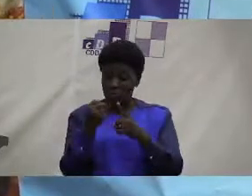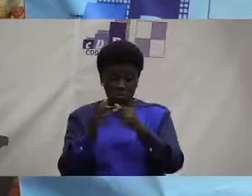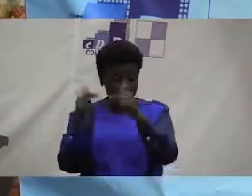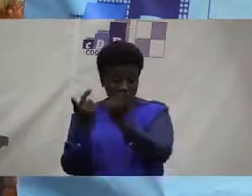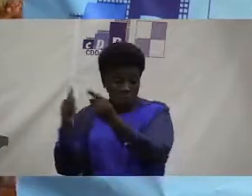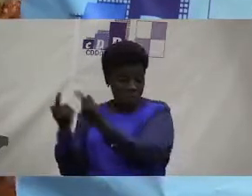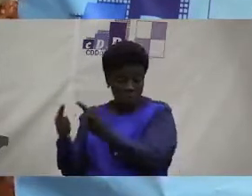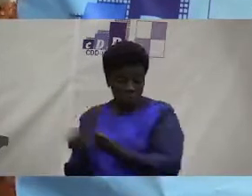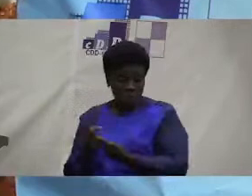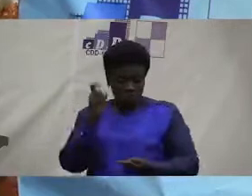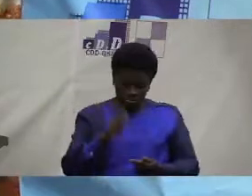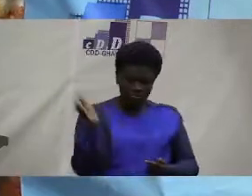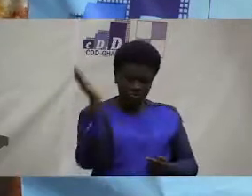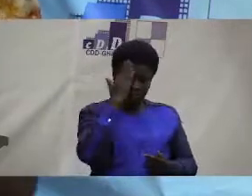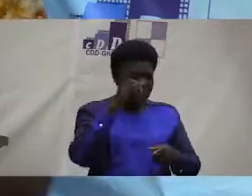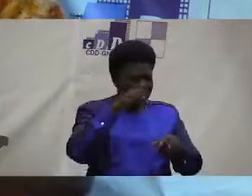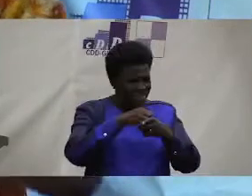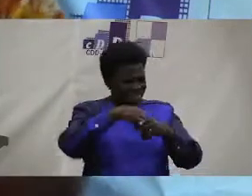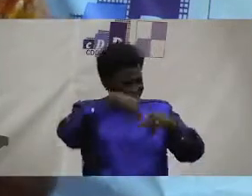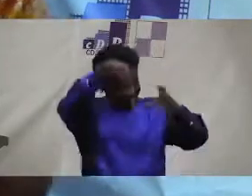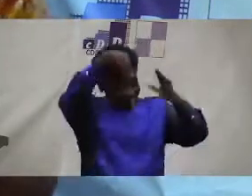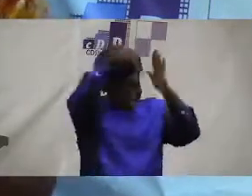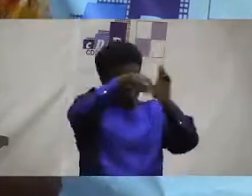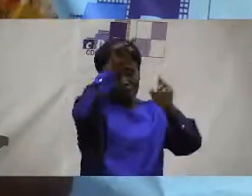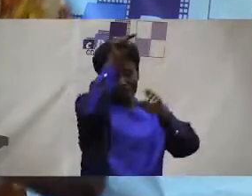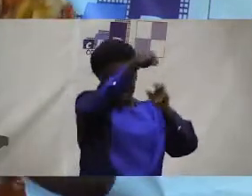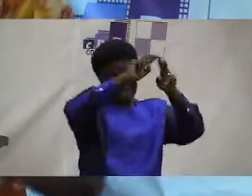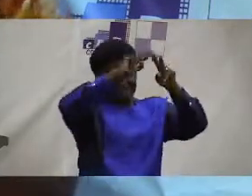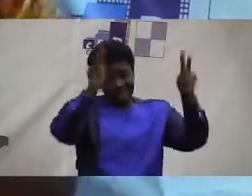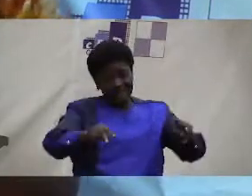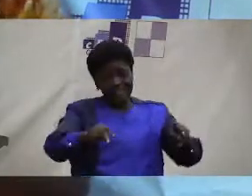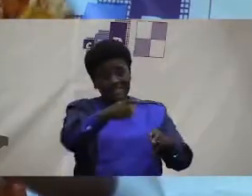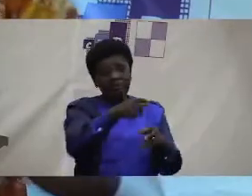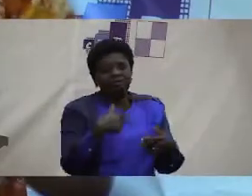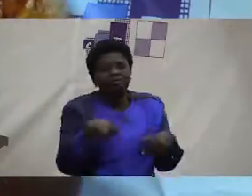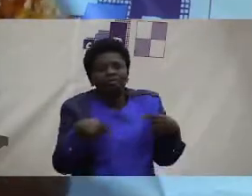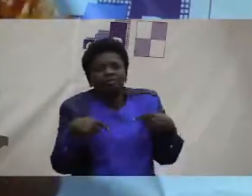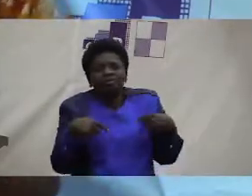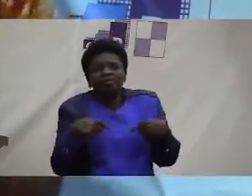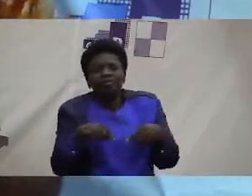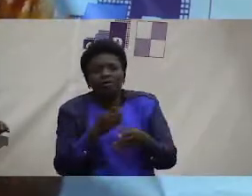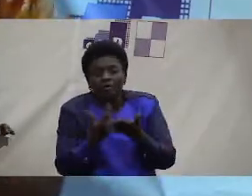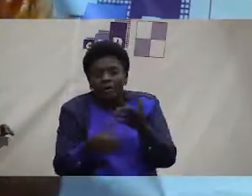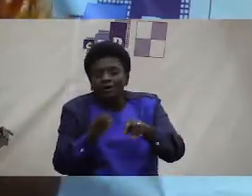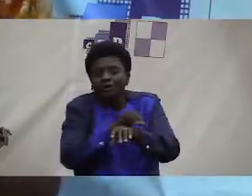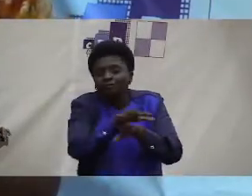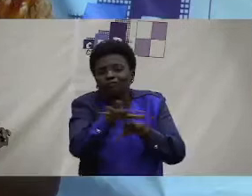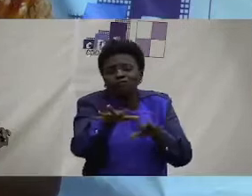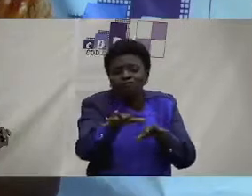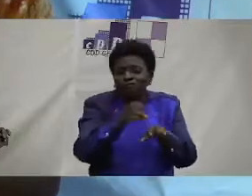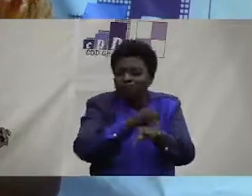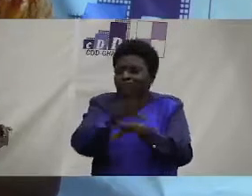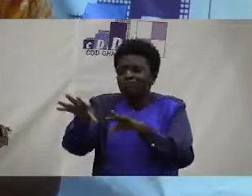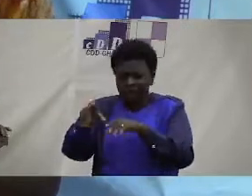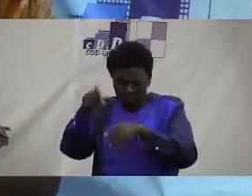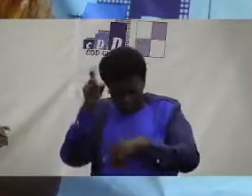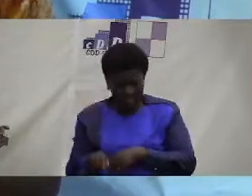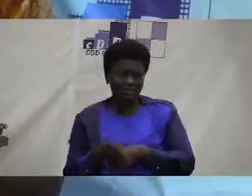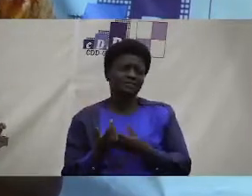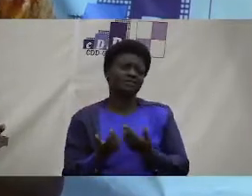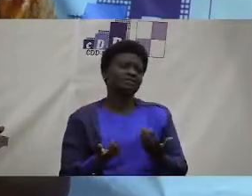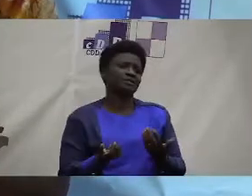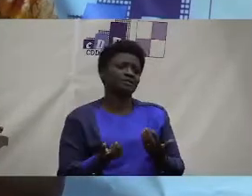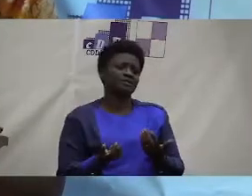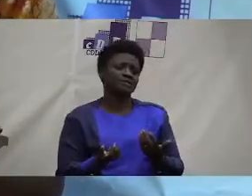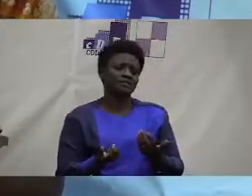familiar groups in those villages. Their voice, their power, their influence is something